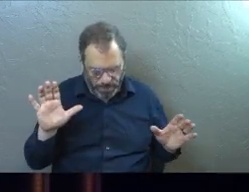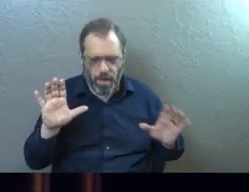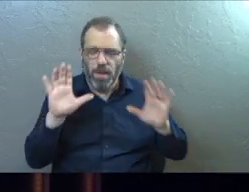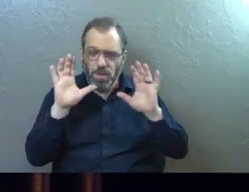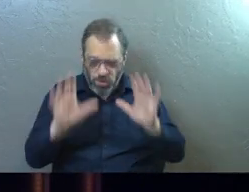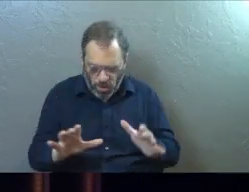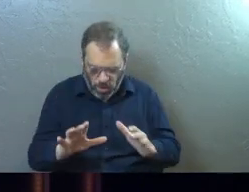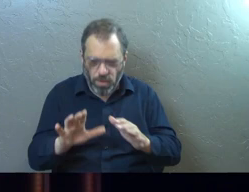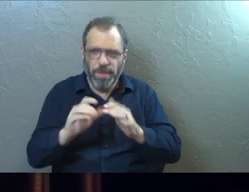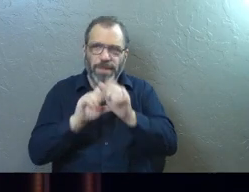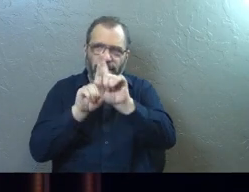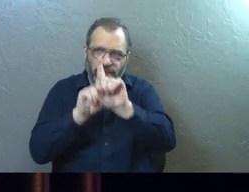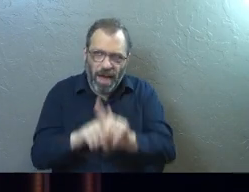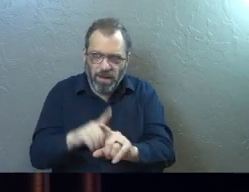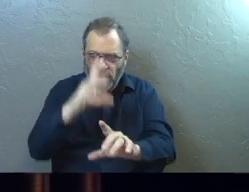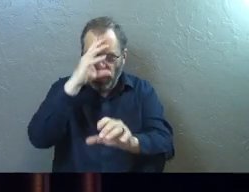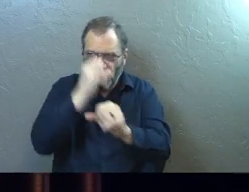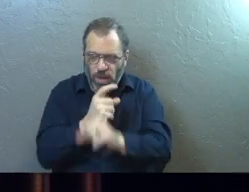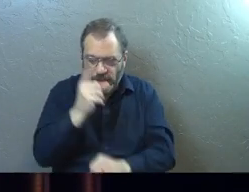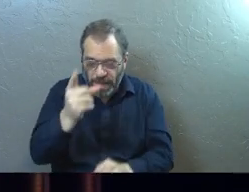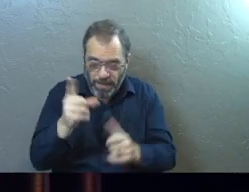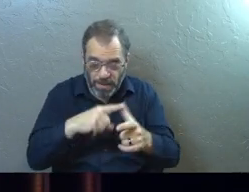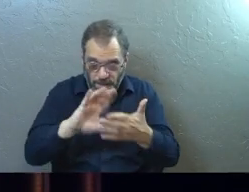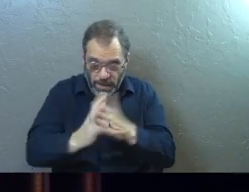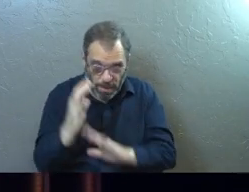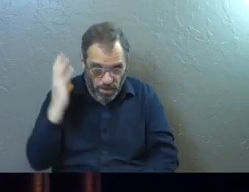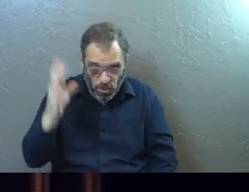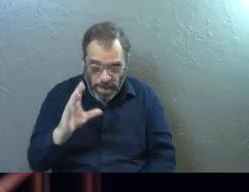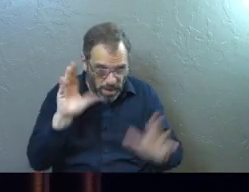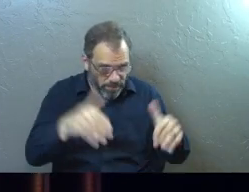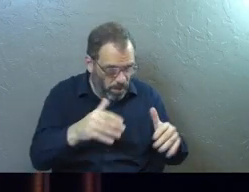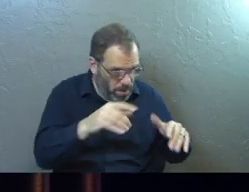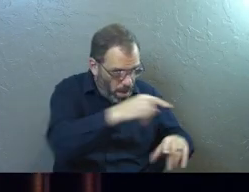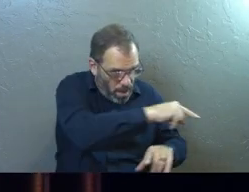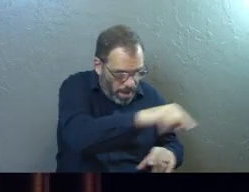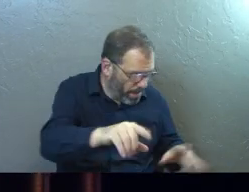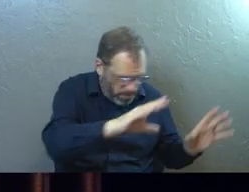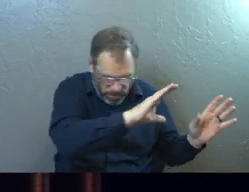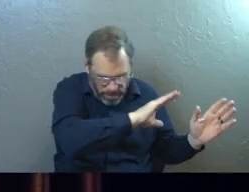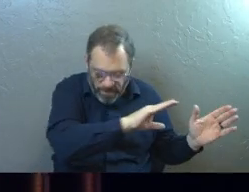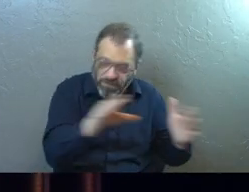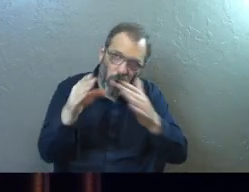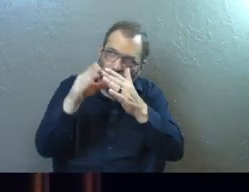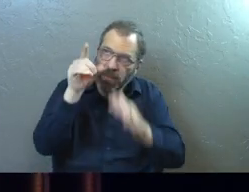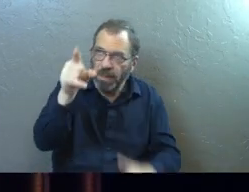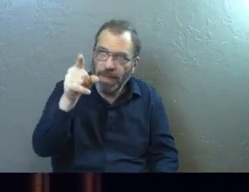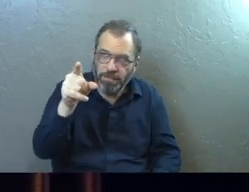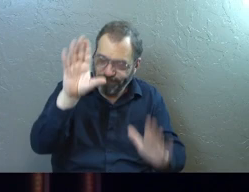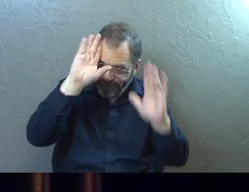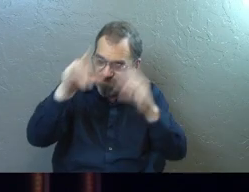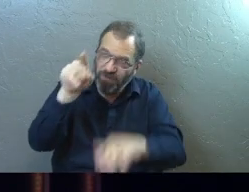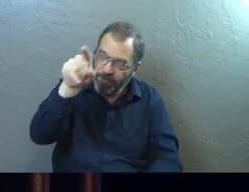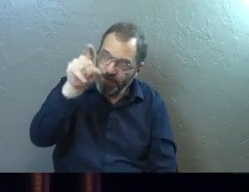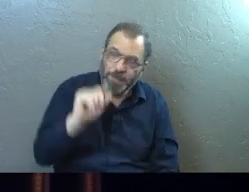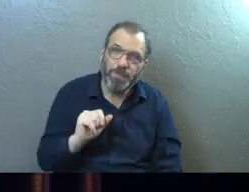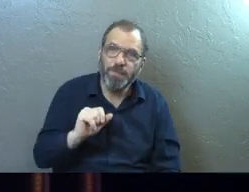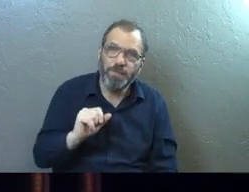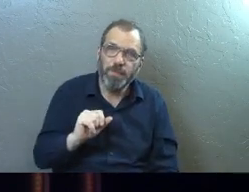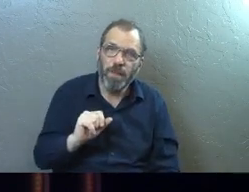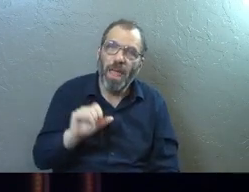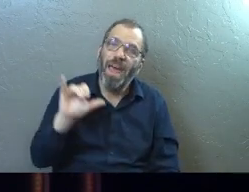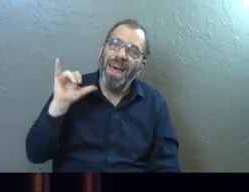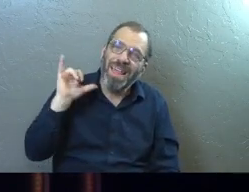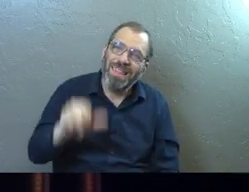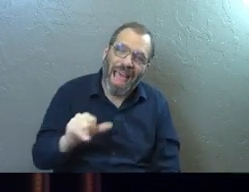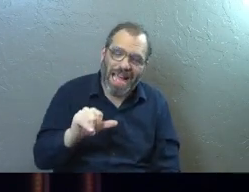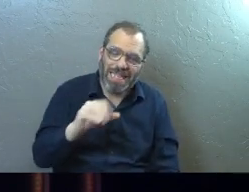so I'm gonna keep walking that out. I trust him, and when things get crazy, I don't focus on those things. I focus on him. I fix my thoughts on God. And